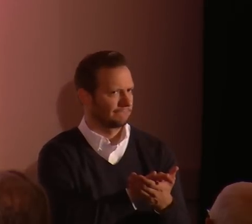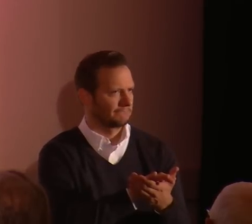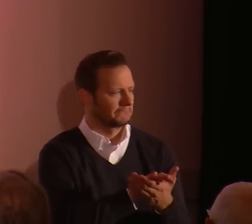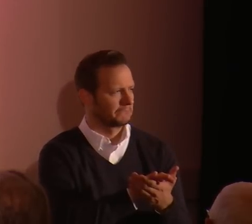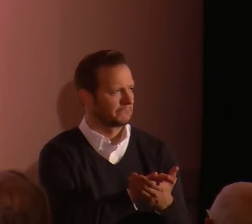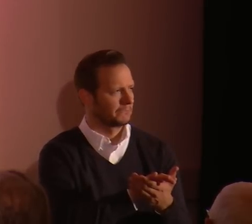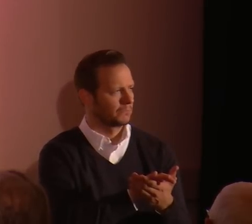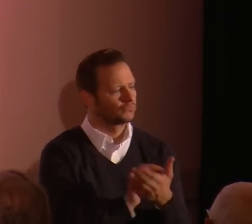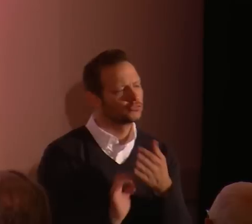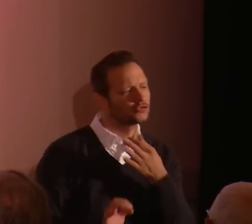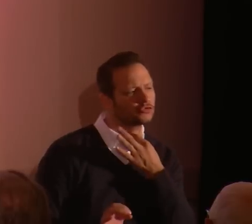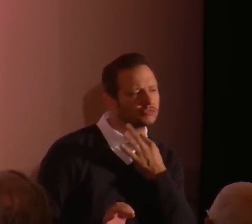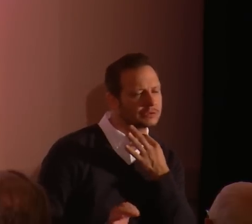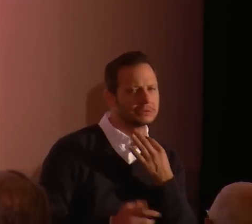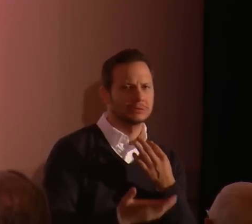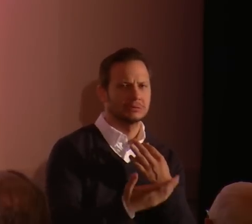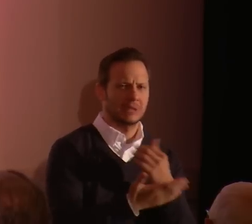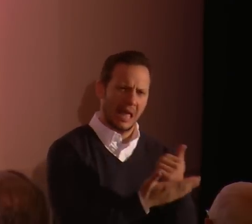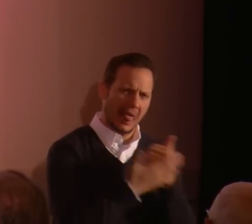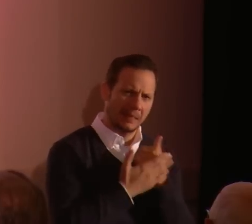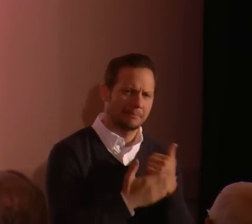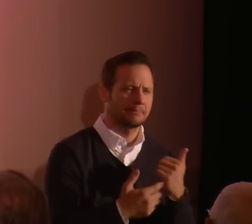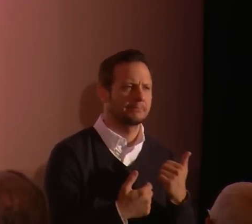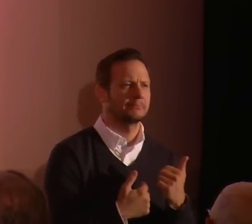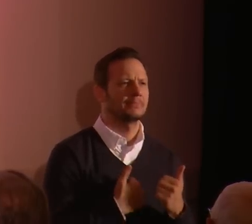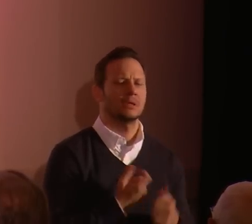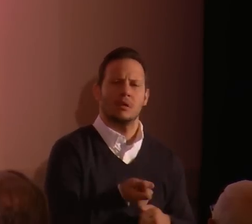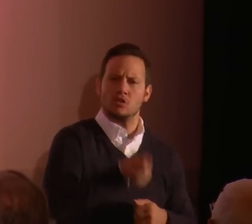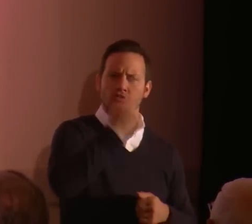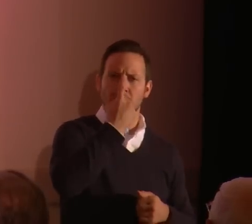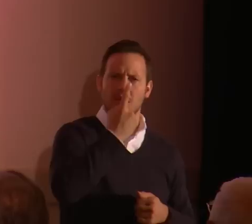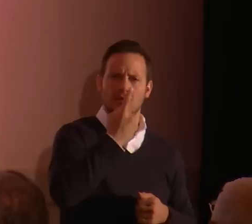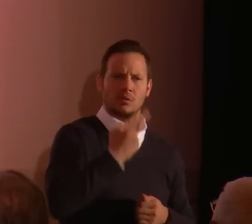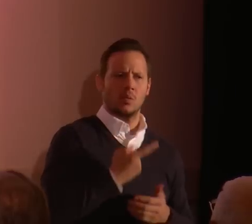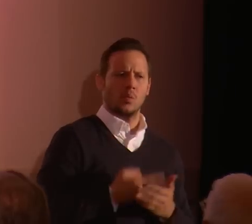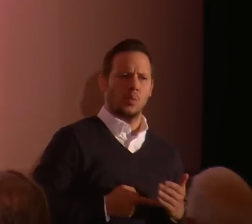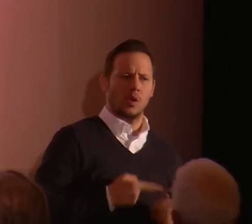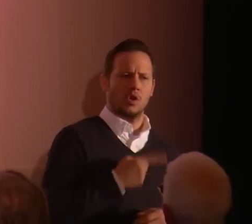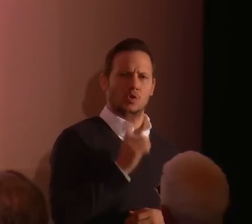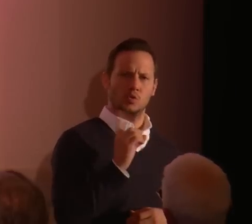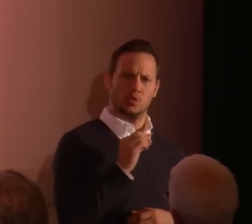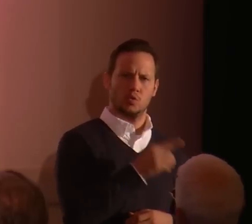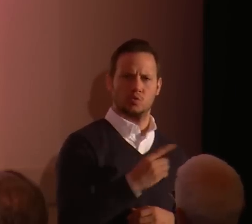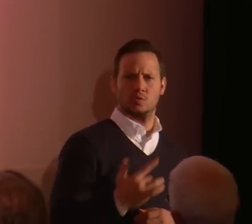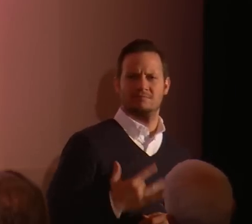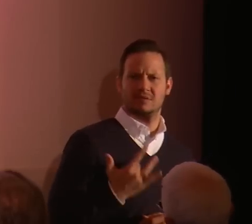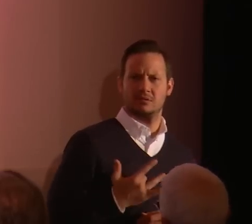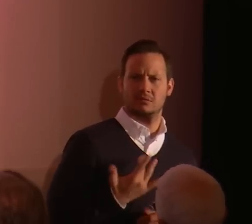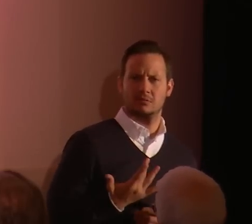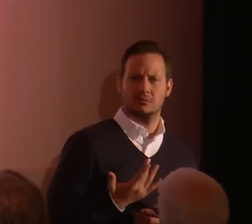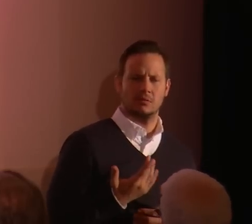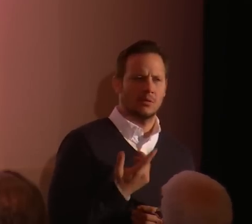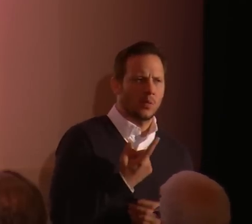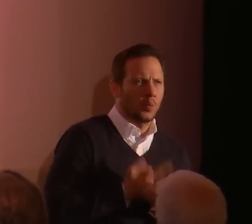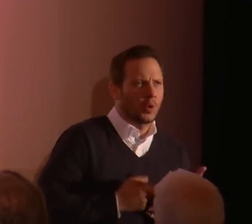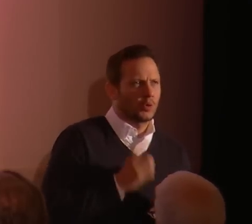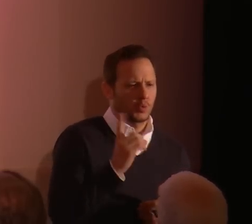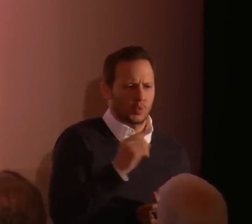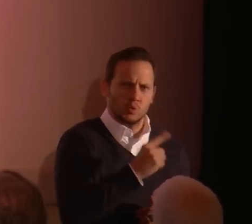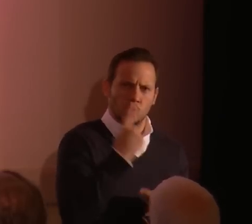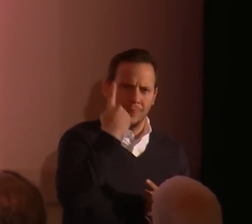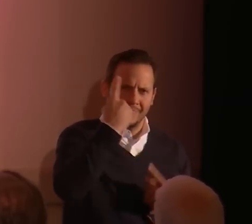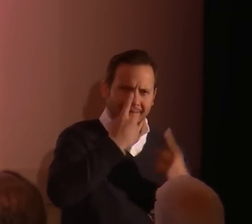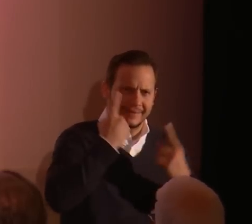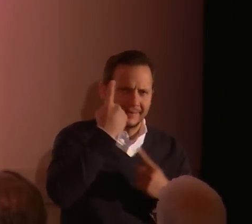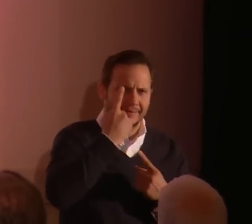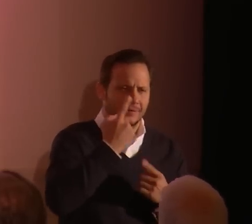curious. Help me. Help me understand what it is you feel, what it is you think, what it